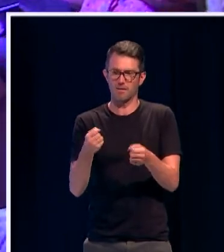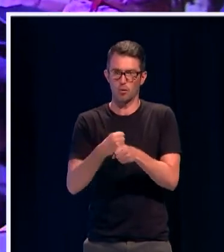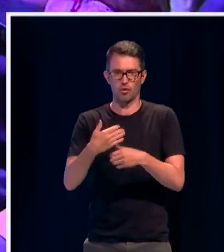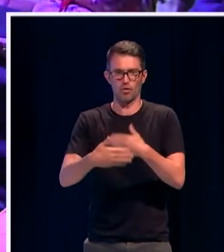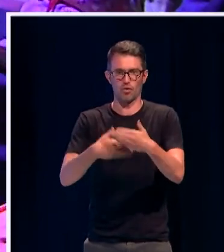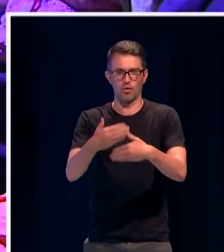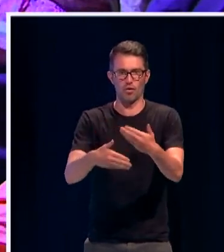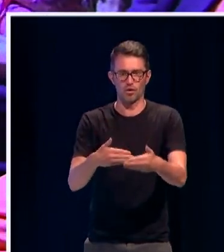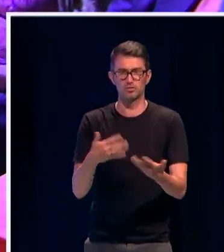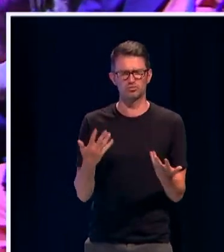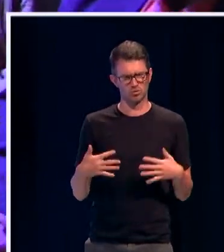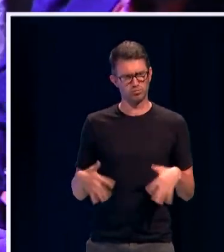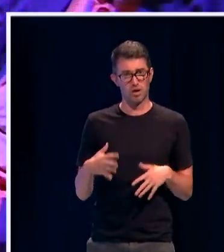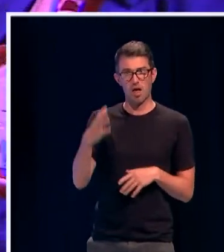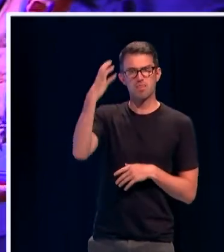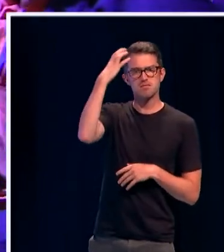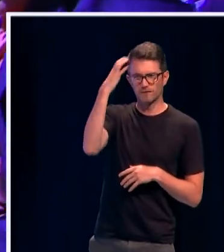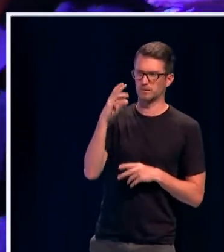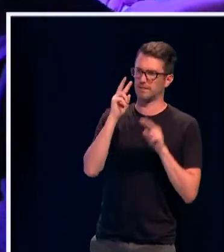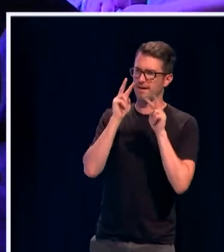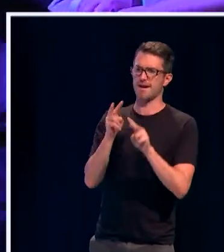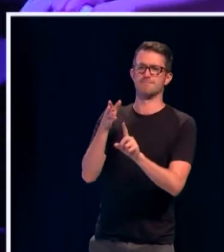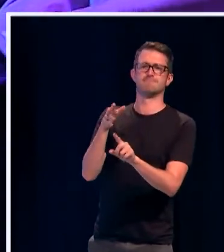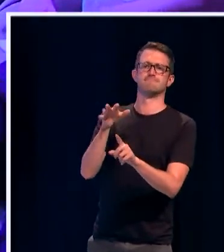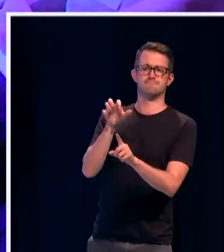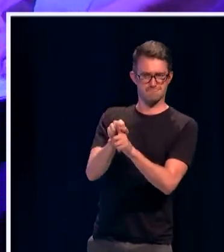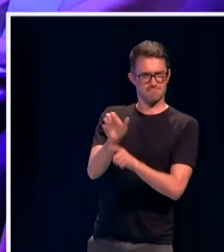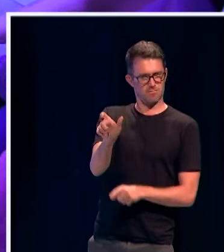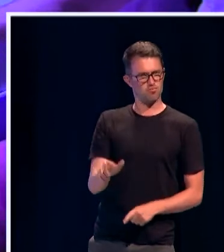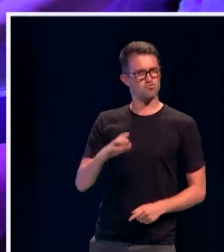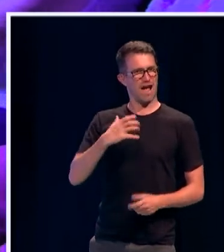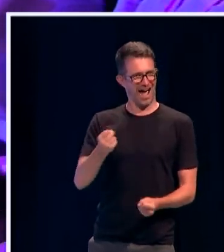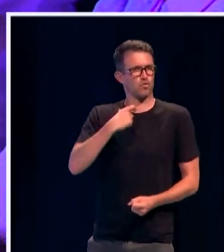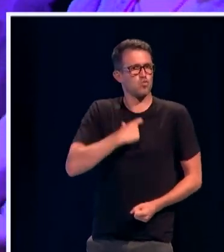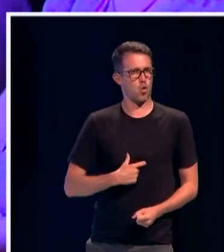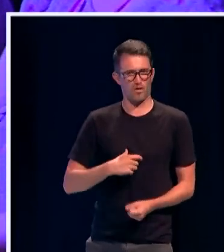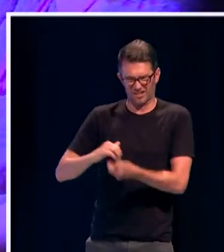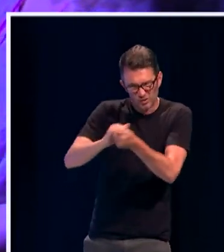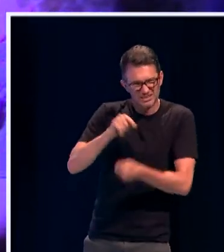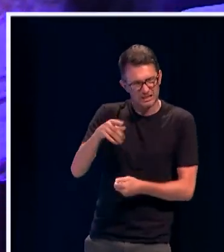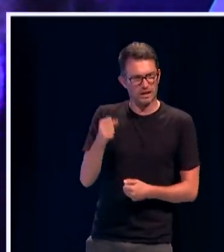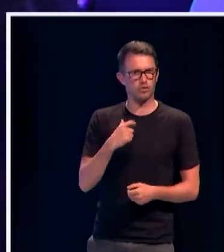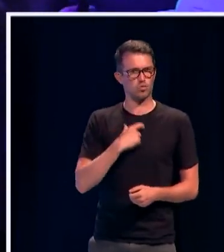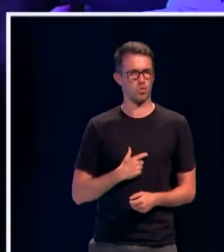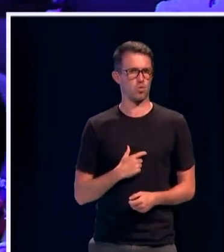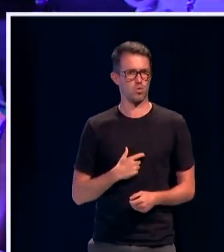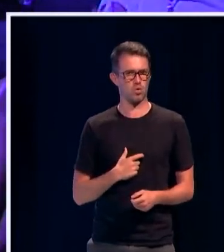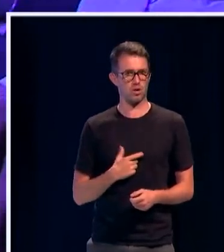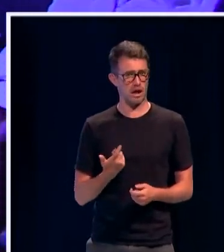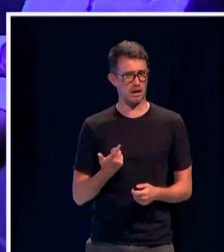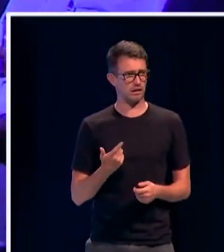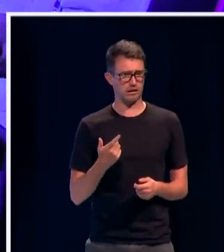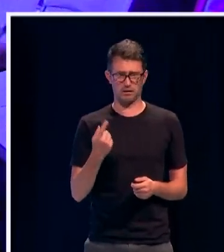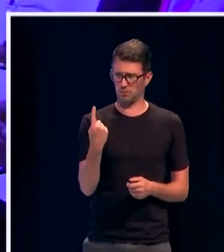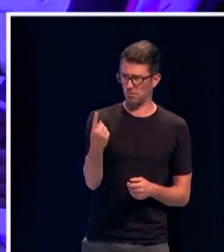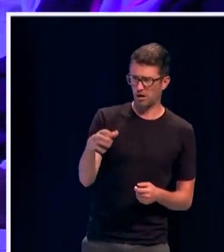the one is recognized also by international cooperation actor, it's not that you drop the ball right there. It's